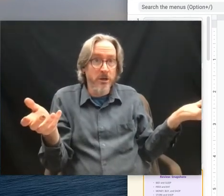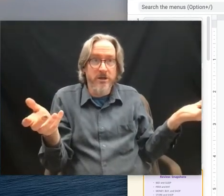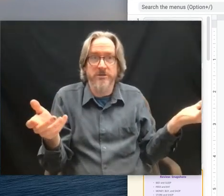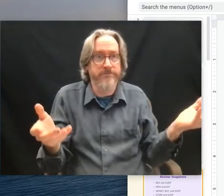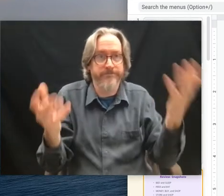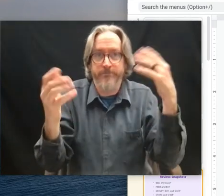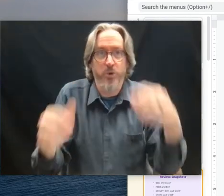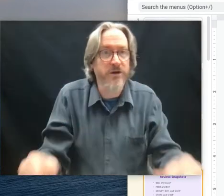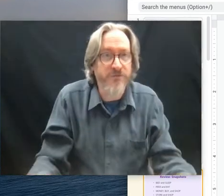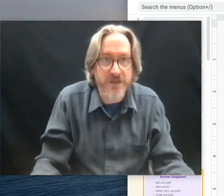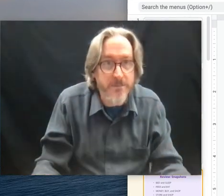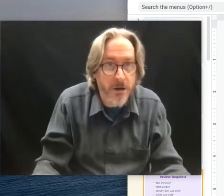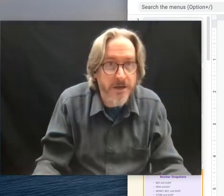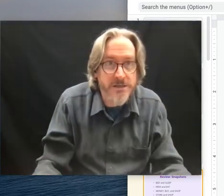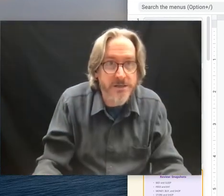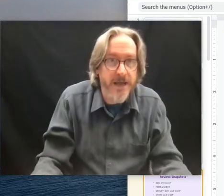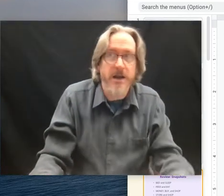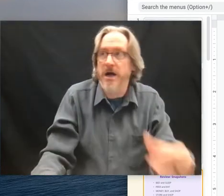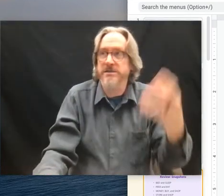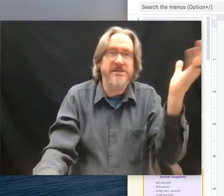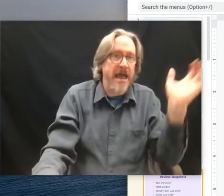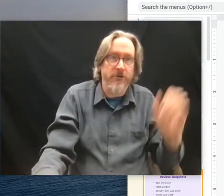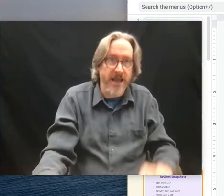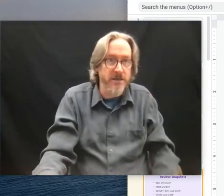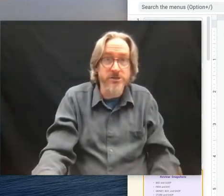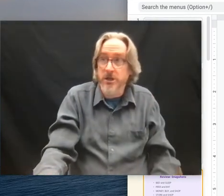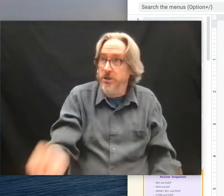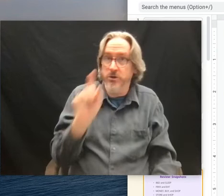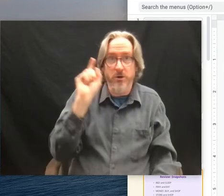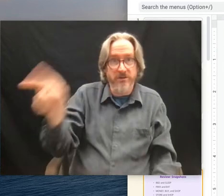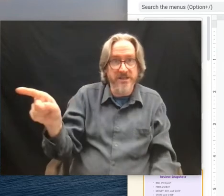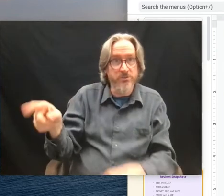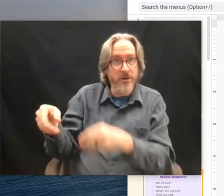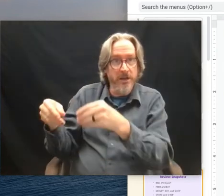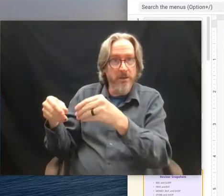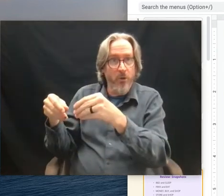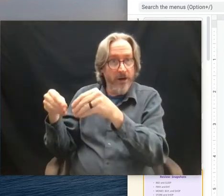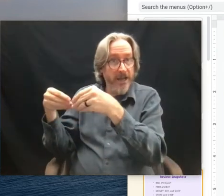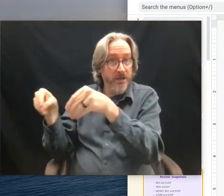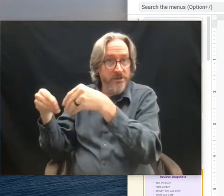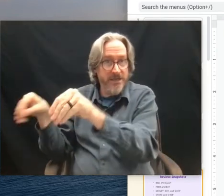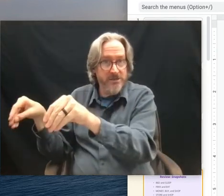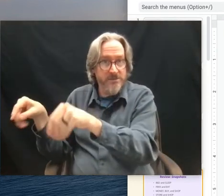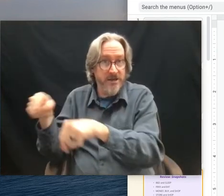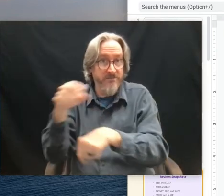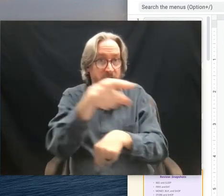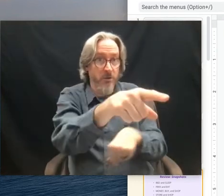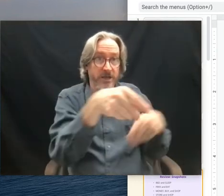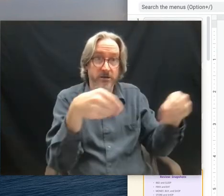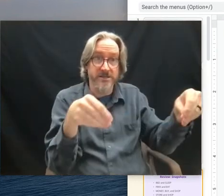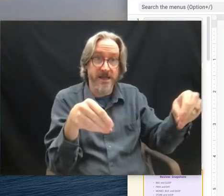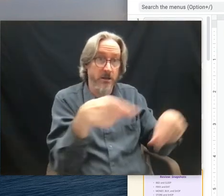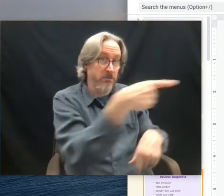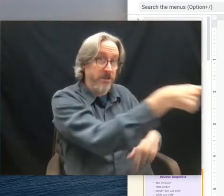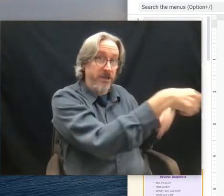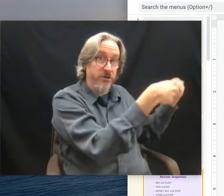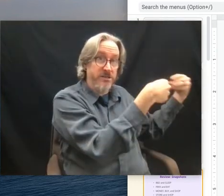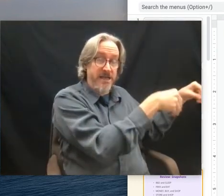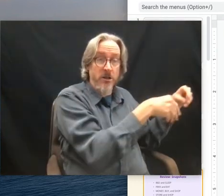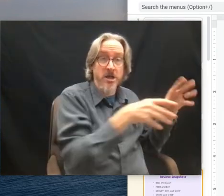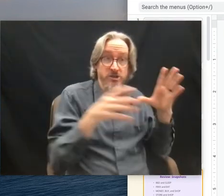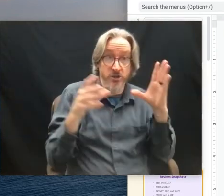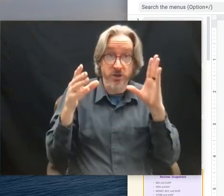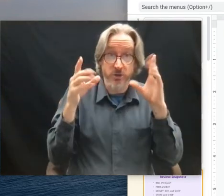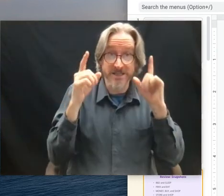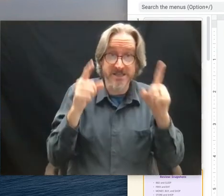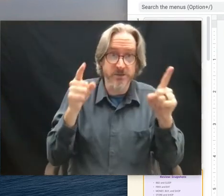to work flea markets and on Saturdays, you go to this one in the morning and you sell some stuff, then go here, sell, here,